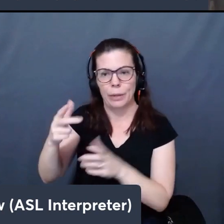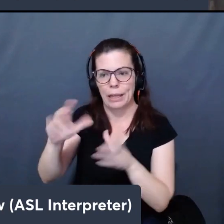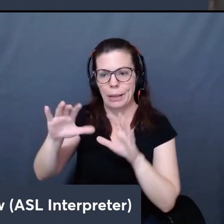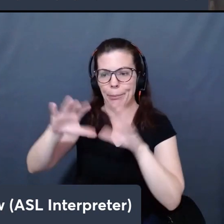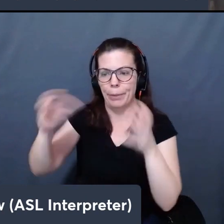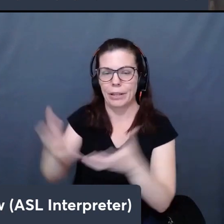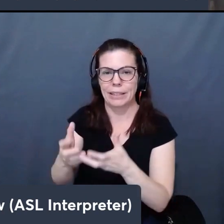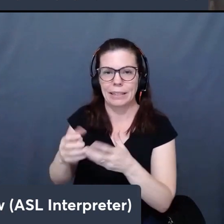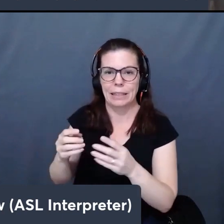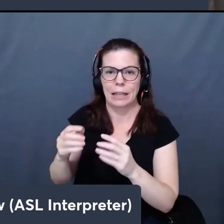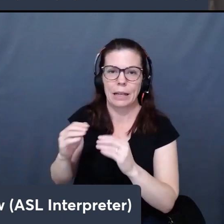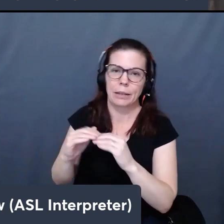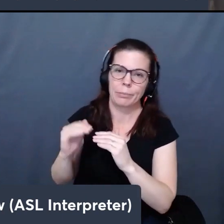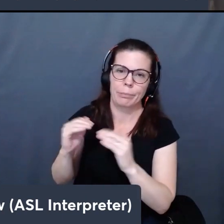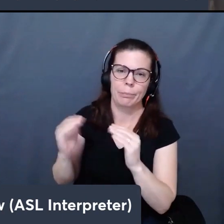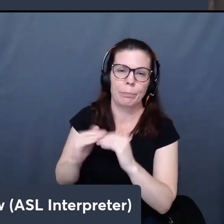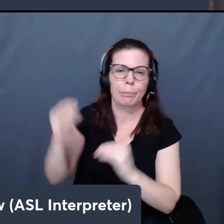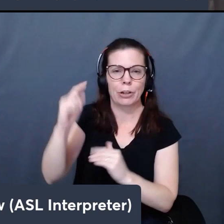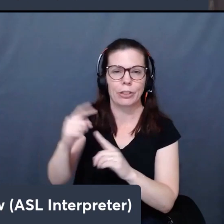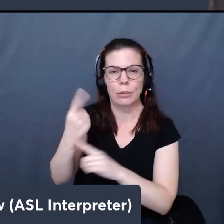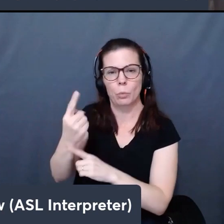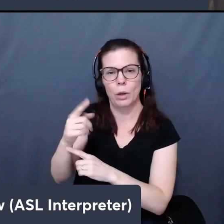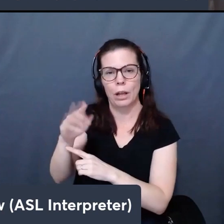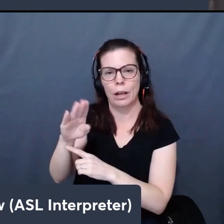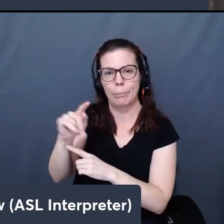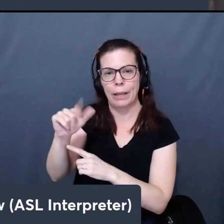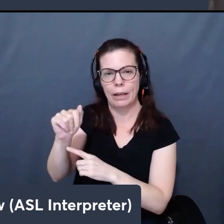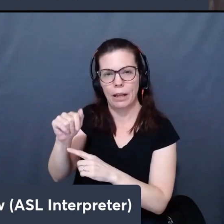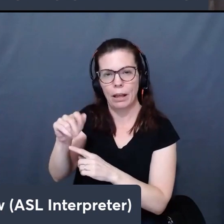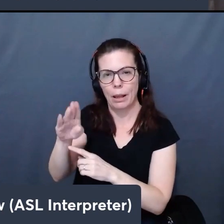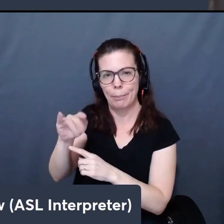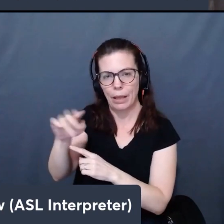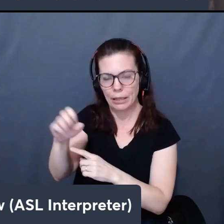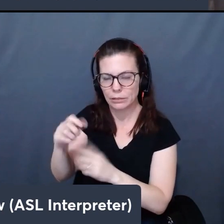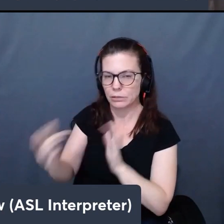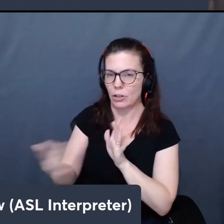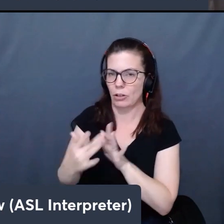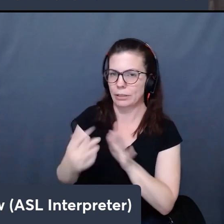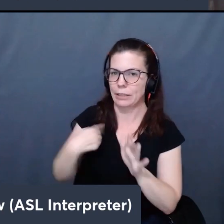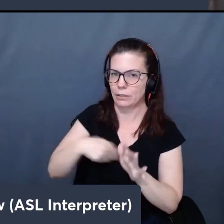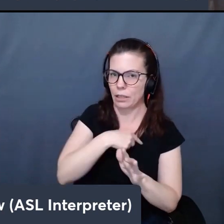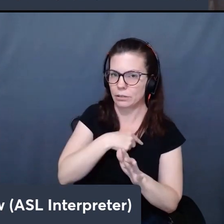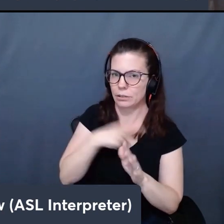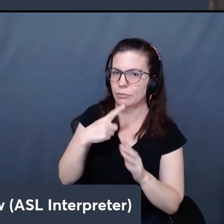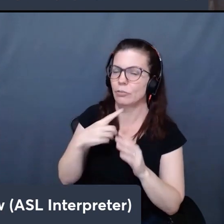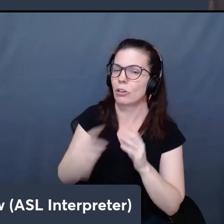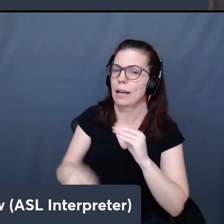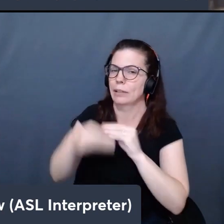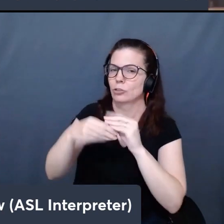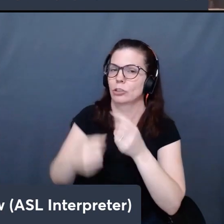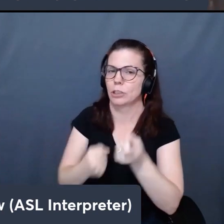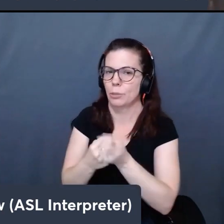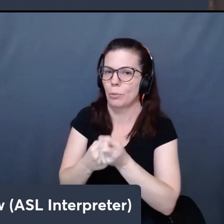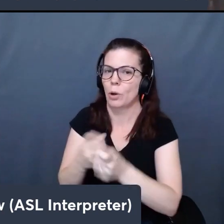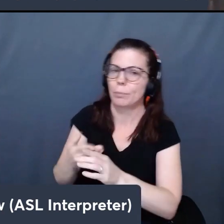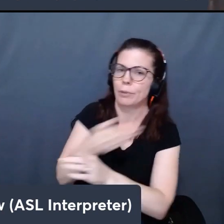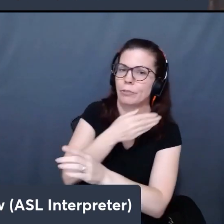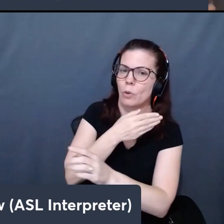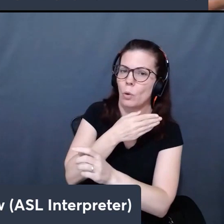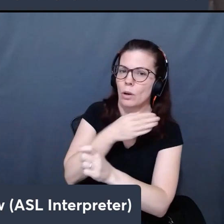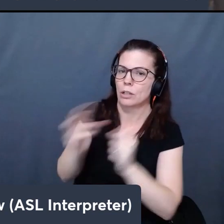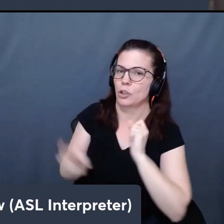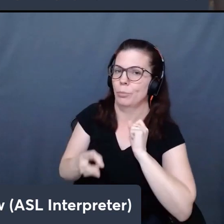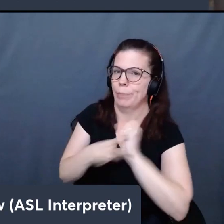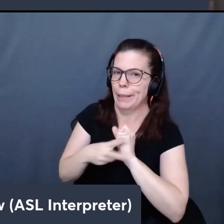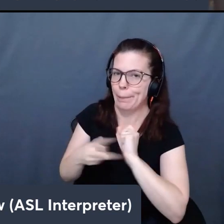than 1 petabyte, we recommend that you reach out to us for additional support before you back it up. Like